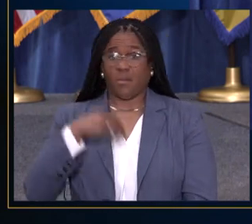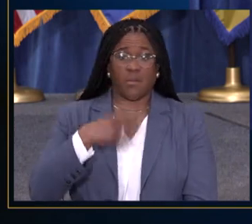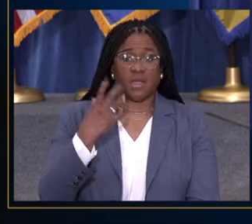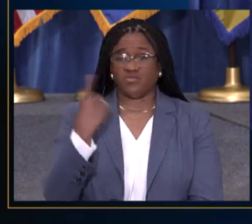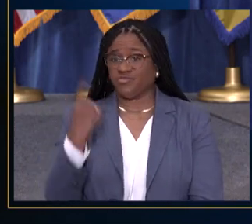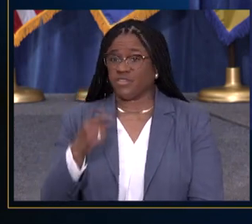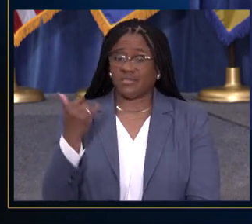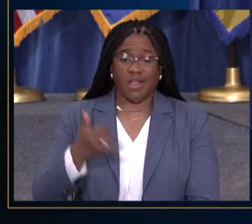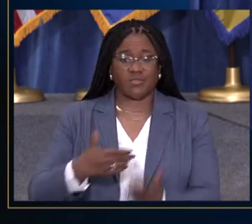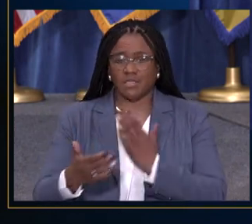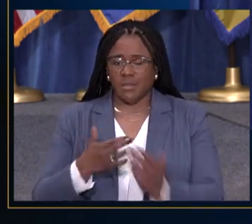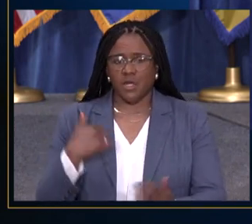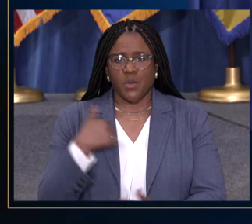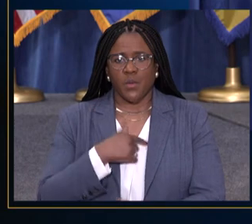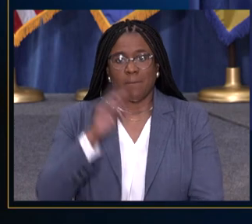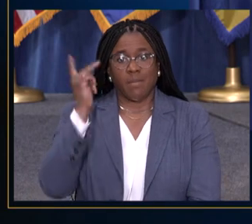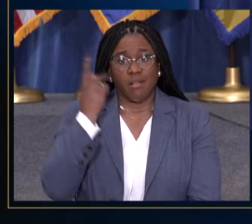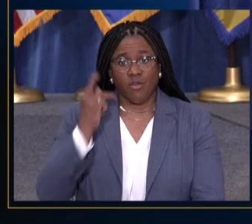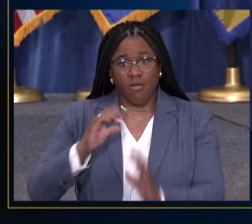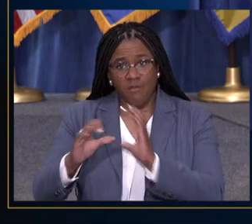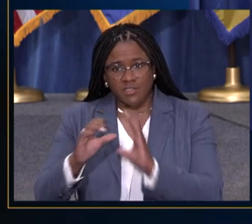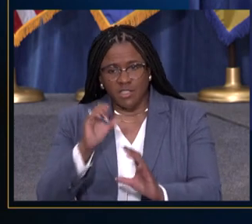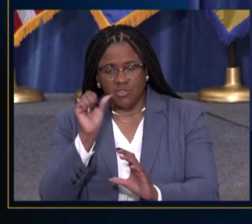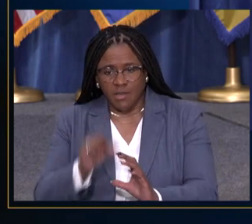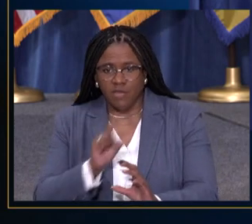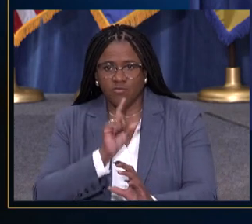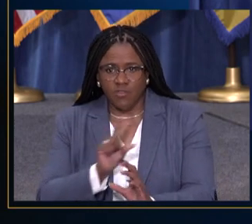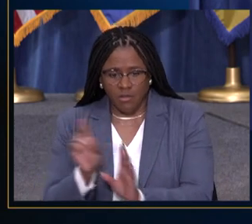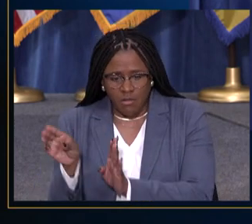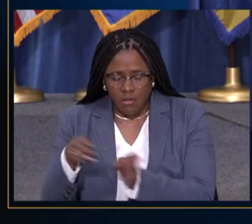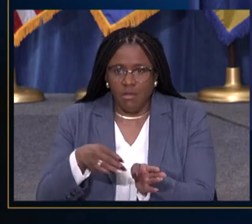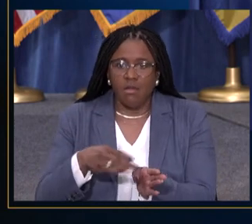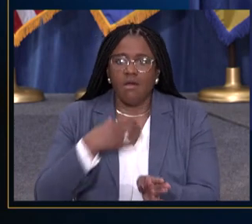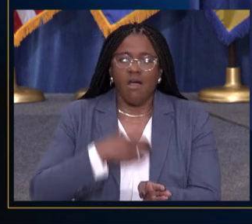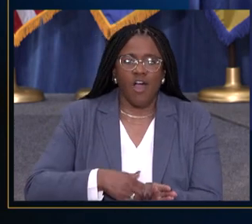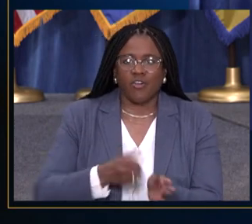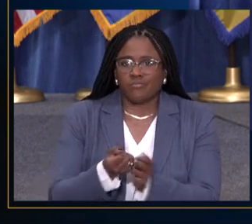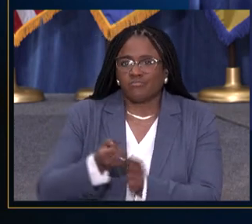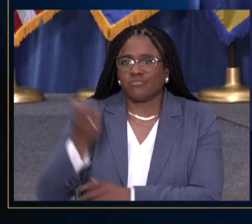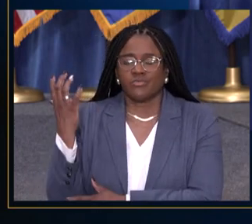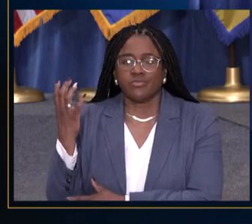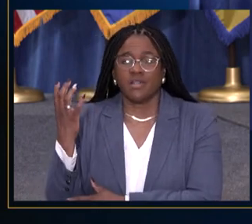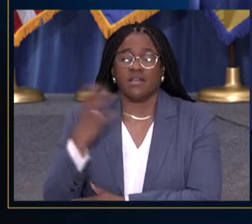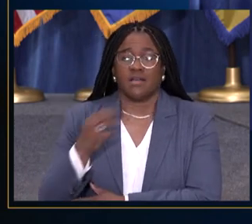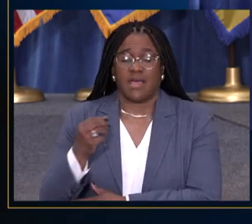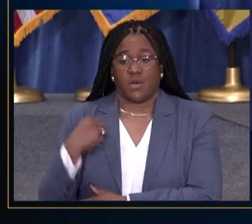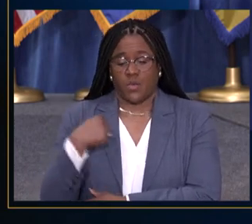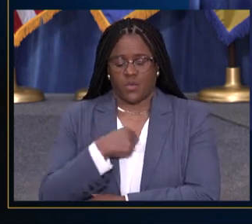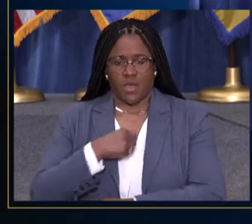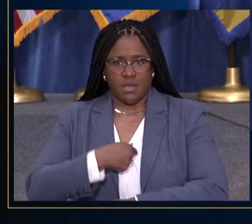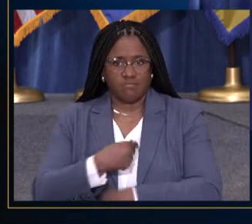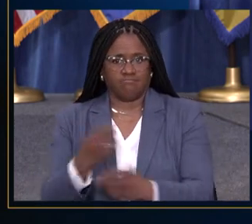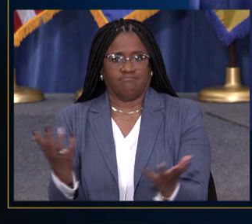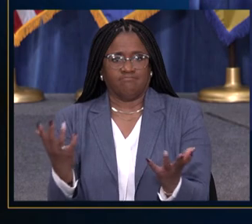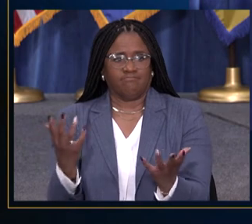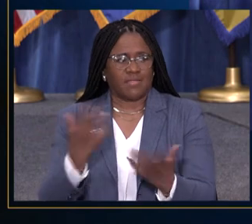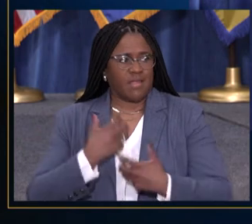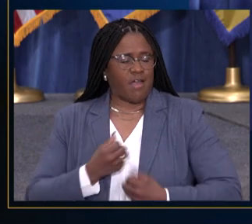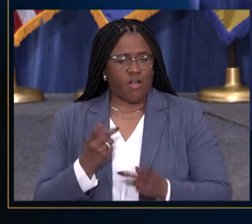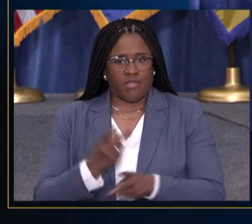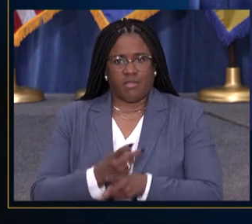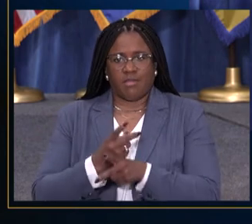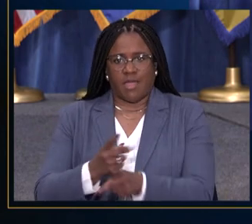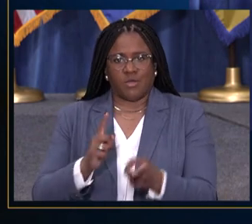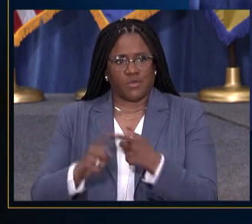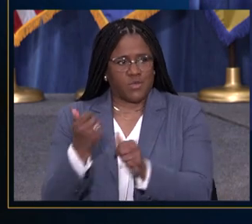actually move the political conversation so hunger don't exist and delivery of health care can be provided to all citizens and